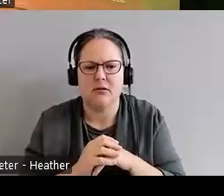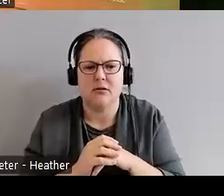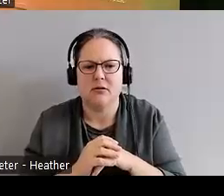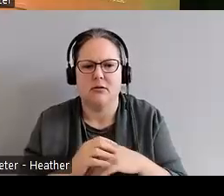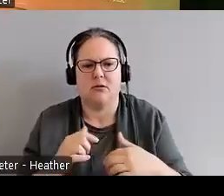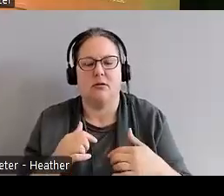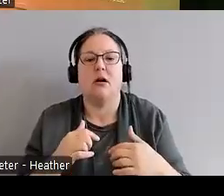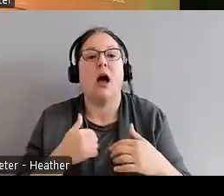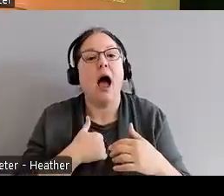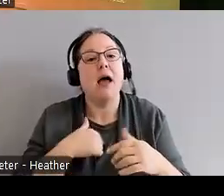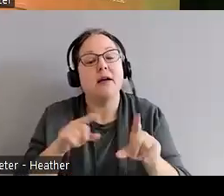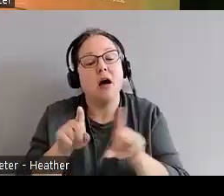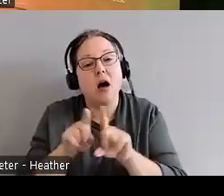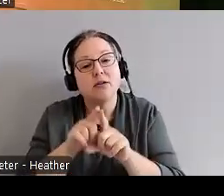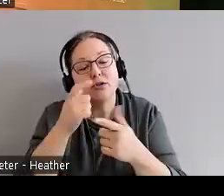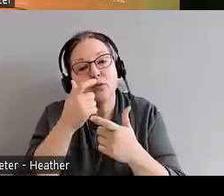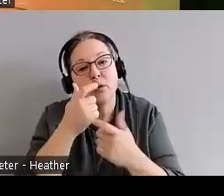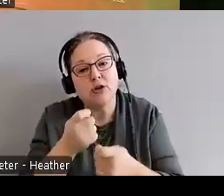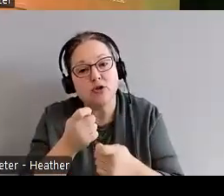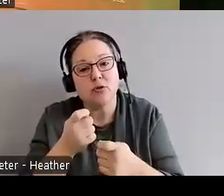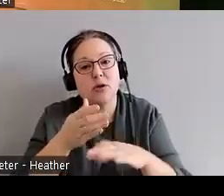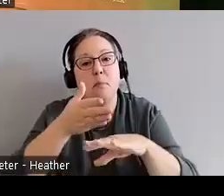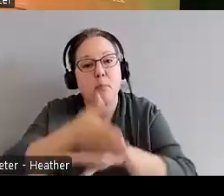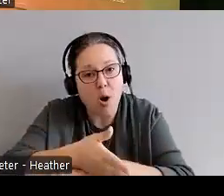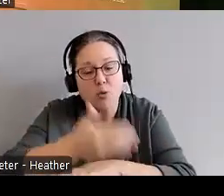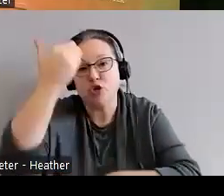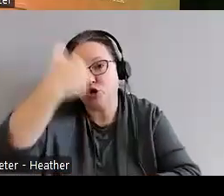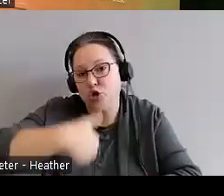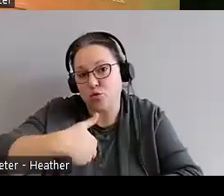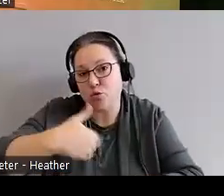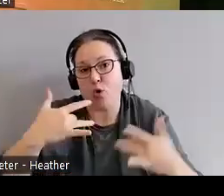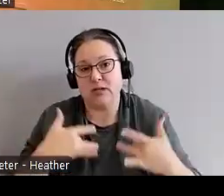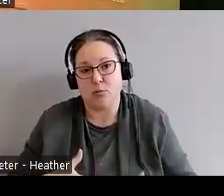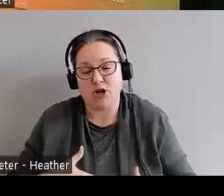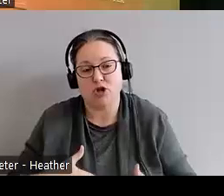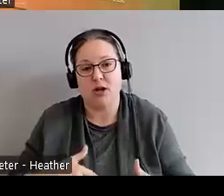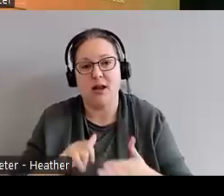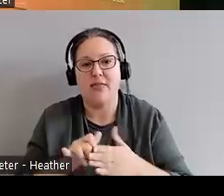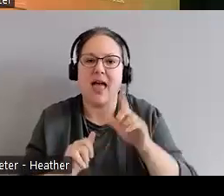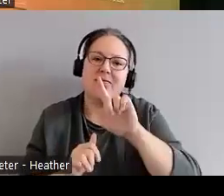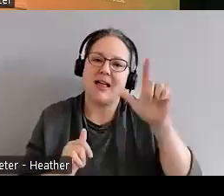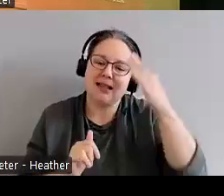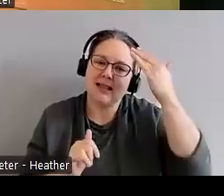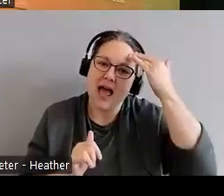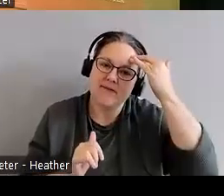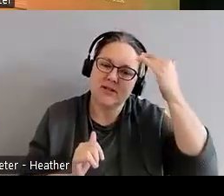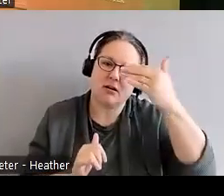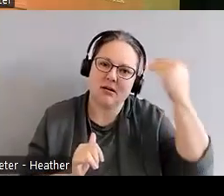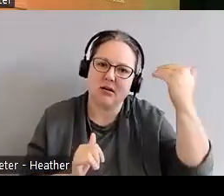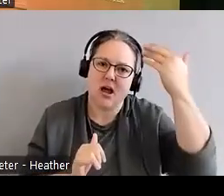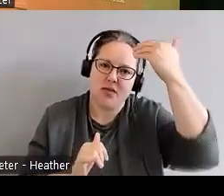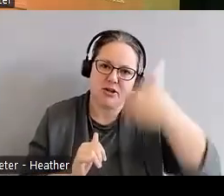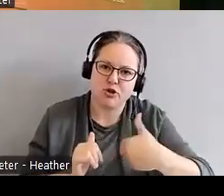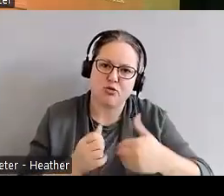also very interested in post-stroke depression as well. The idea that left hemisphere stroke causes depression.